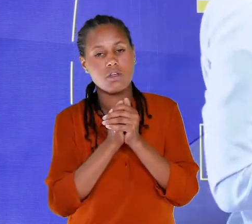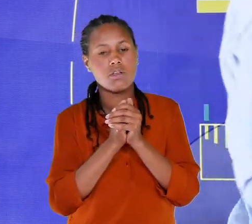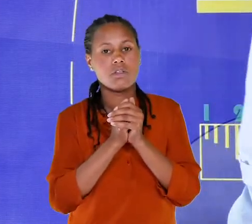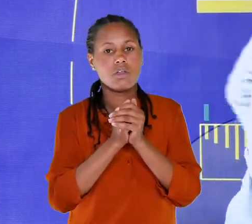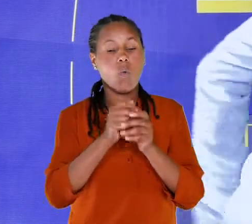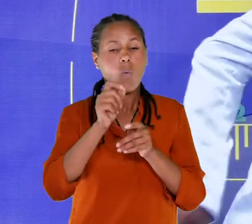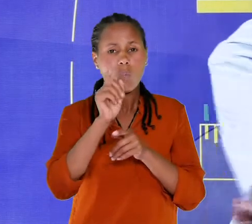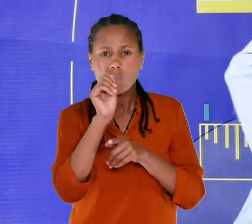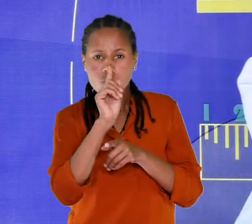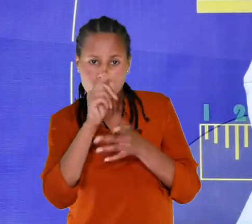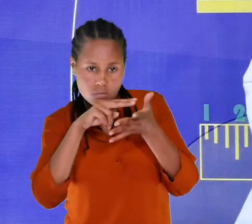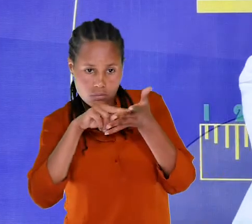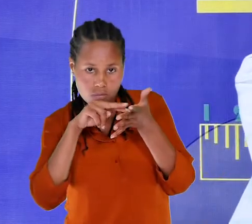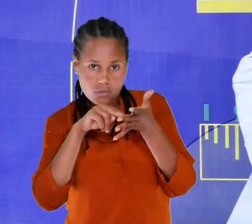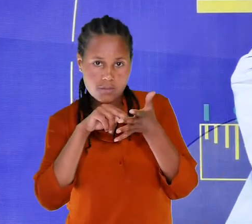what?